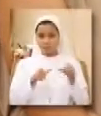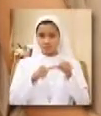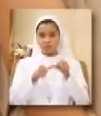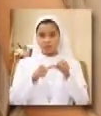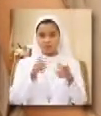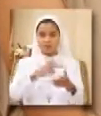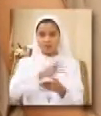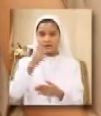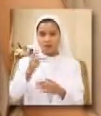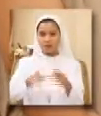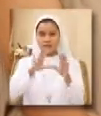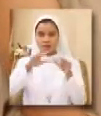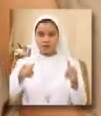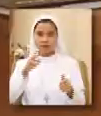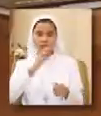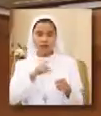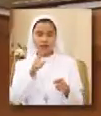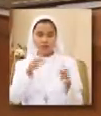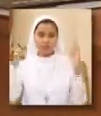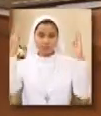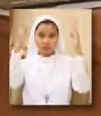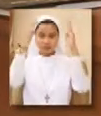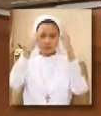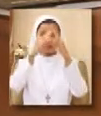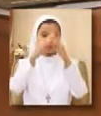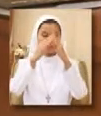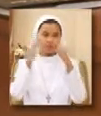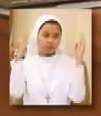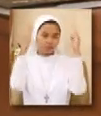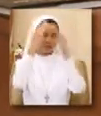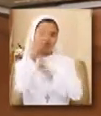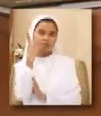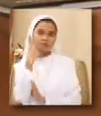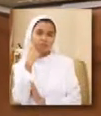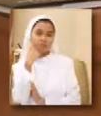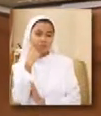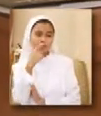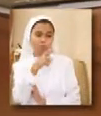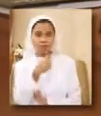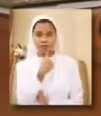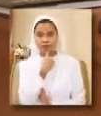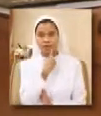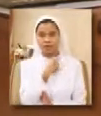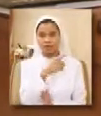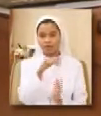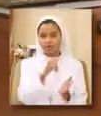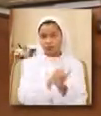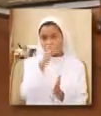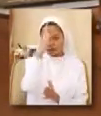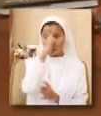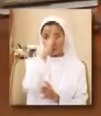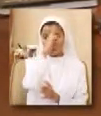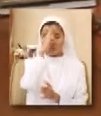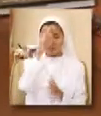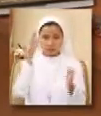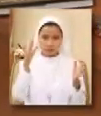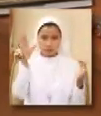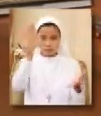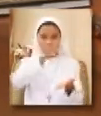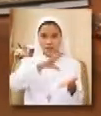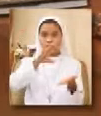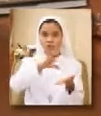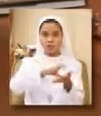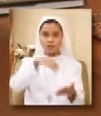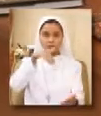Nagpapadagos po sa kuyang programa, kumusta po, Bishop? Bishop, kanina nabanggit po na ang Roma ay sentro ng mga religious